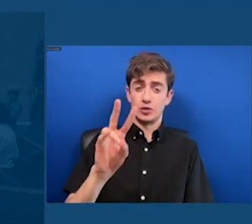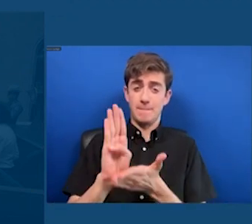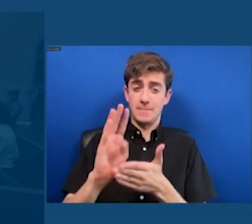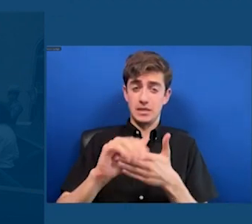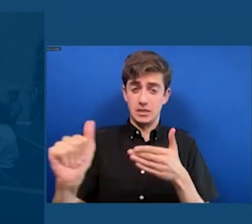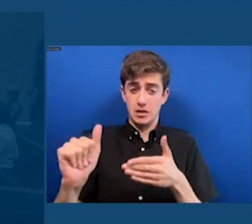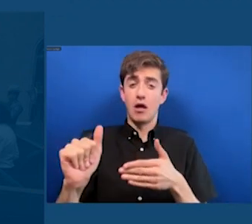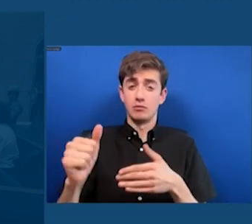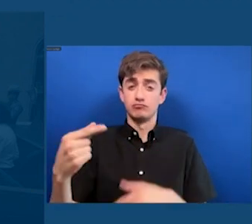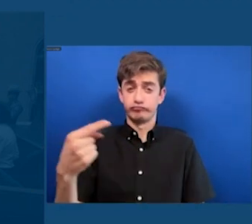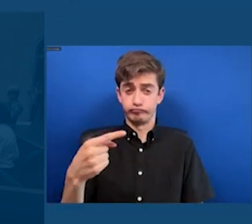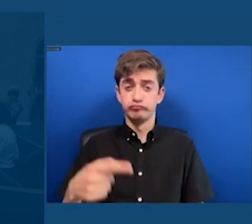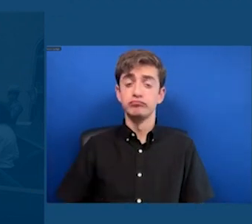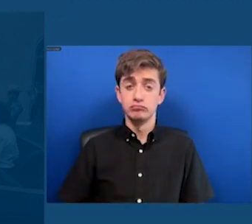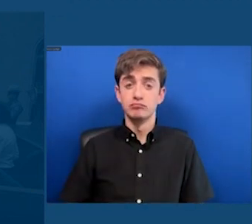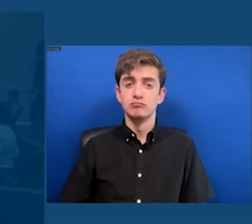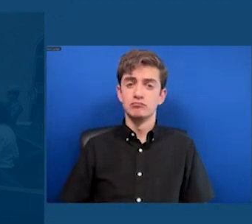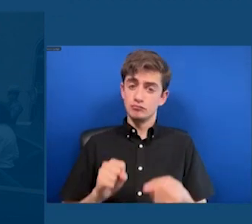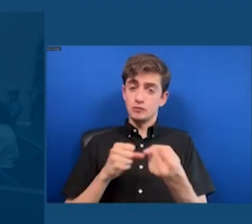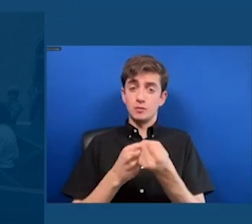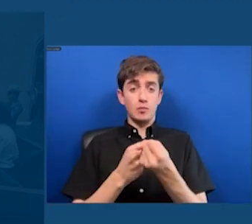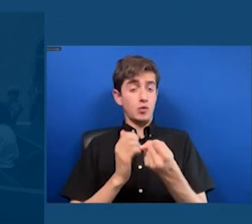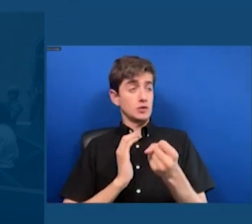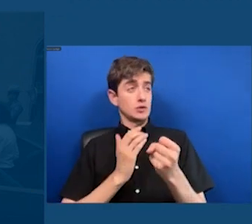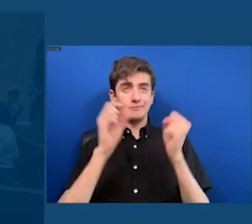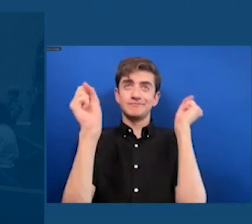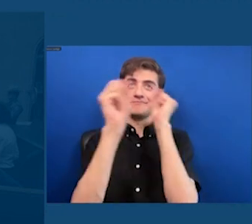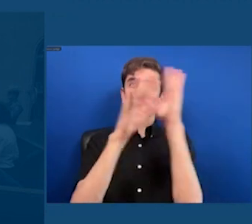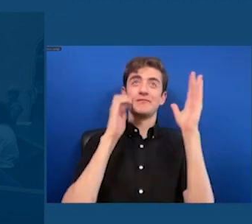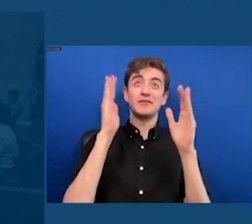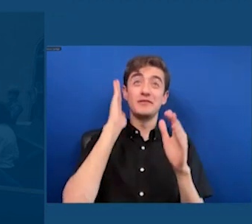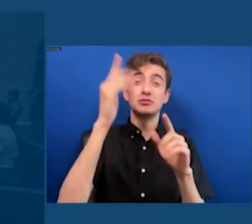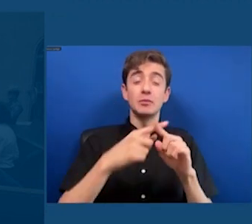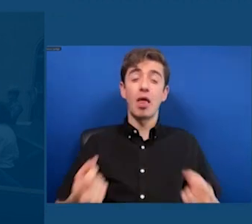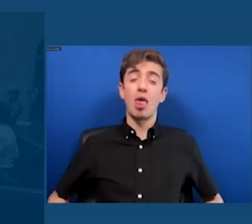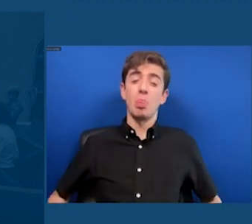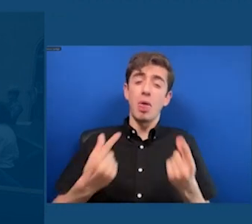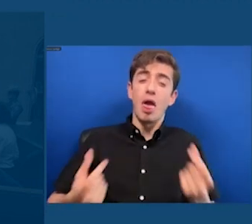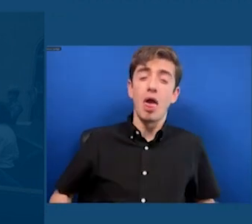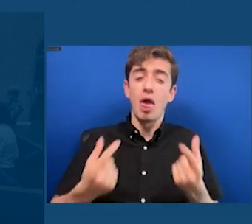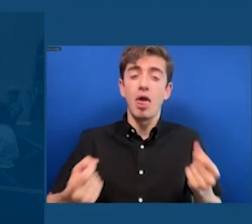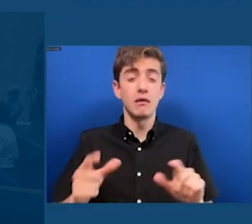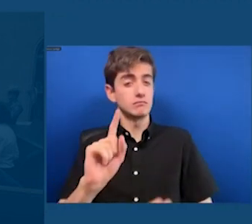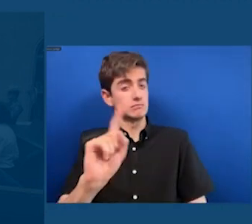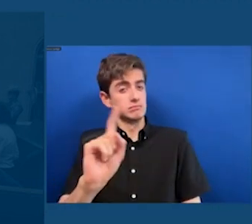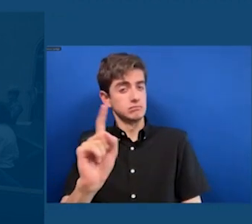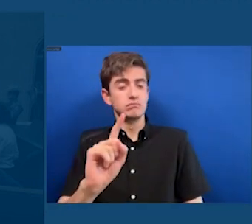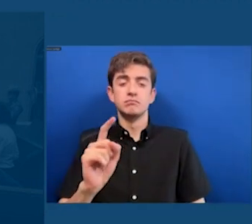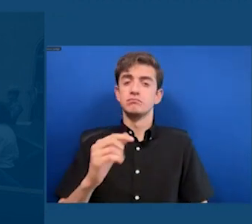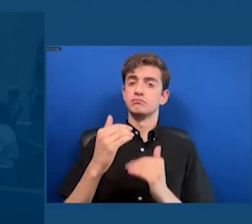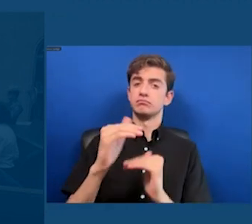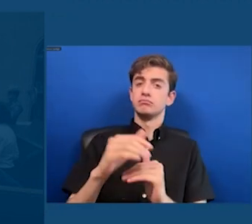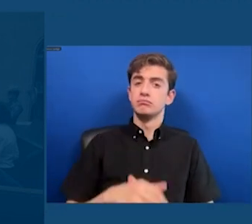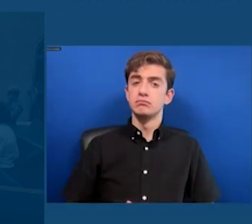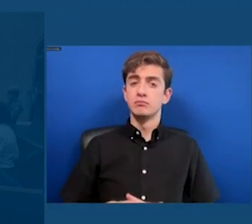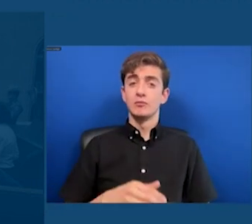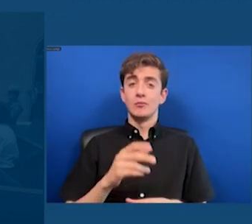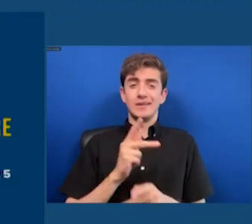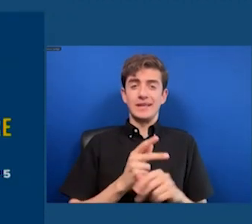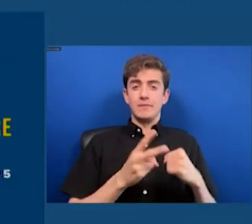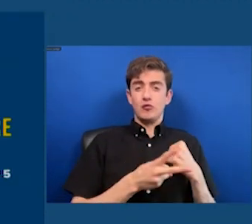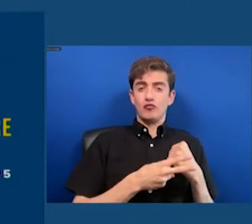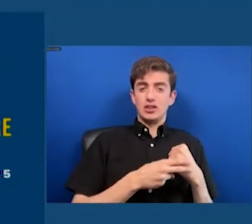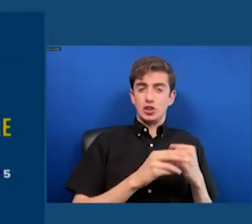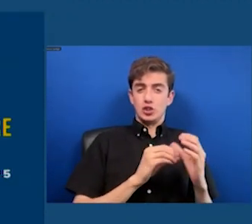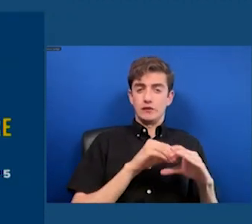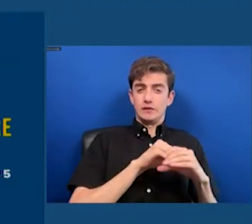future without spending beyond our means. We're going to continue to maintain our reserves at 15%, which is